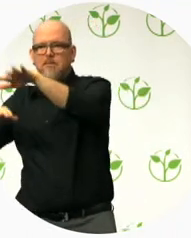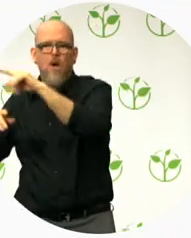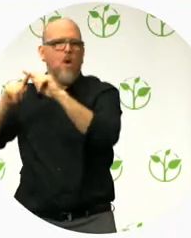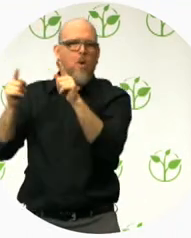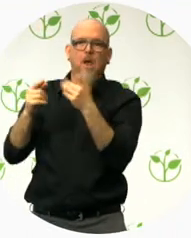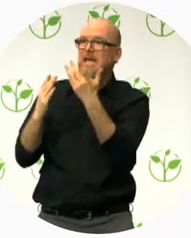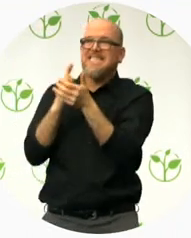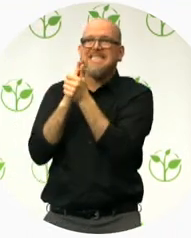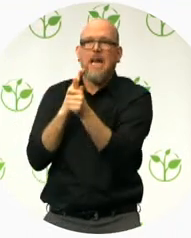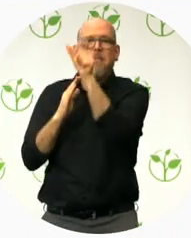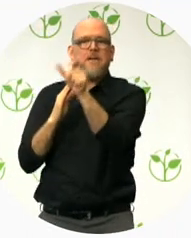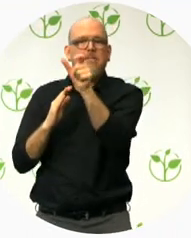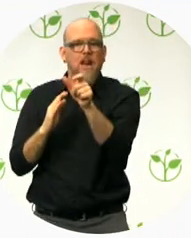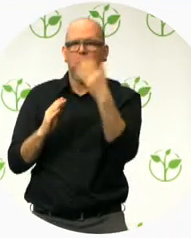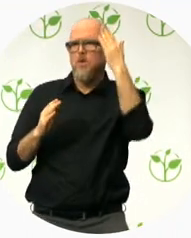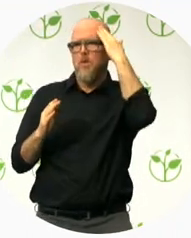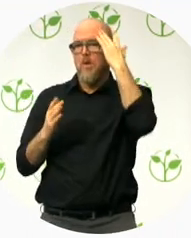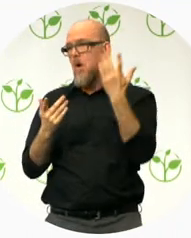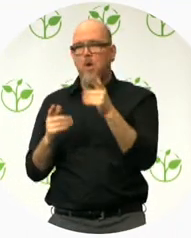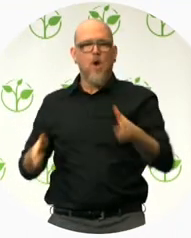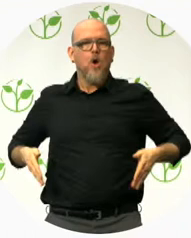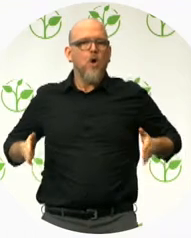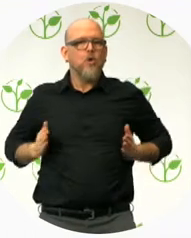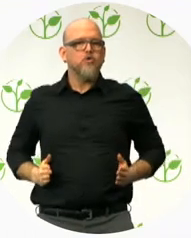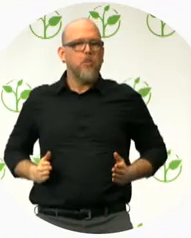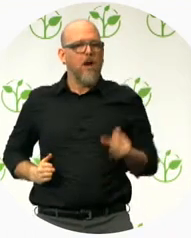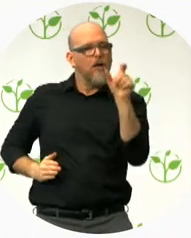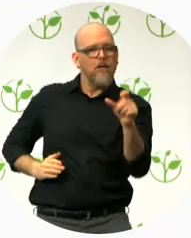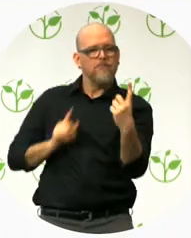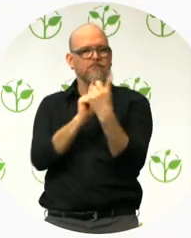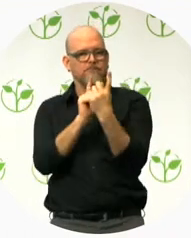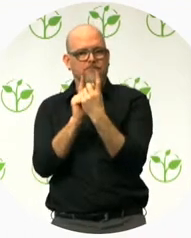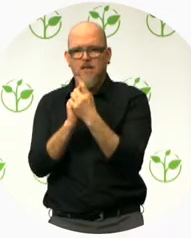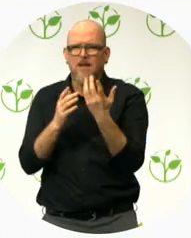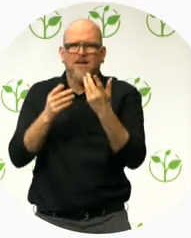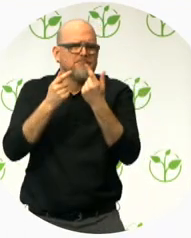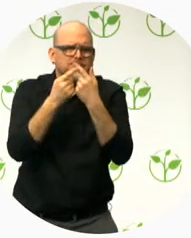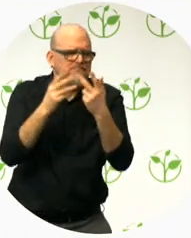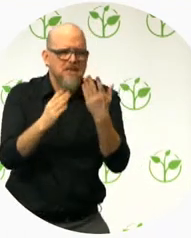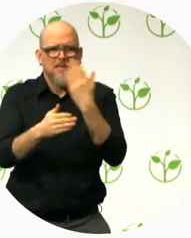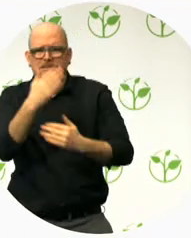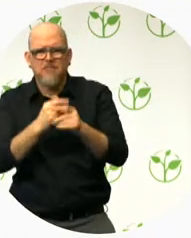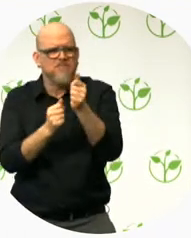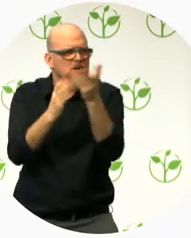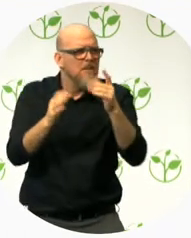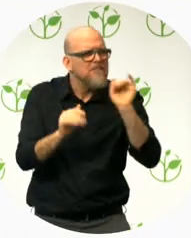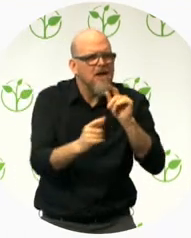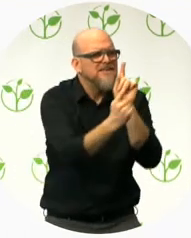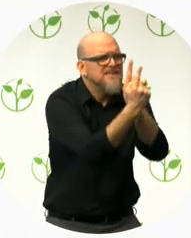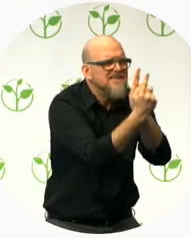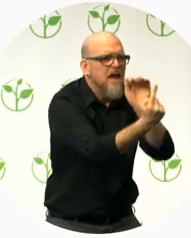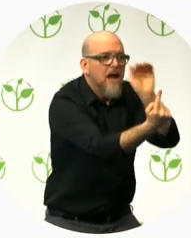residents, customers, and also, you know, whatever products we have and we place